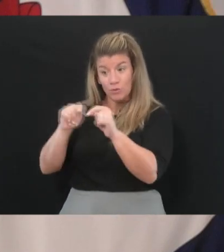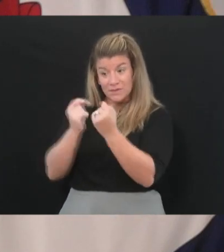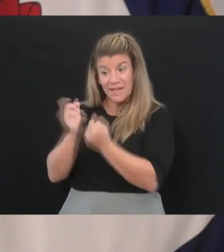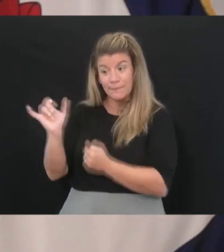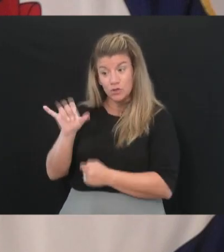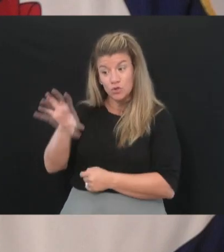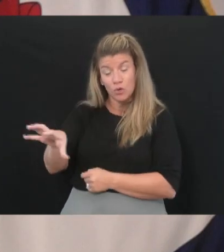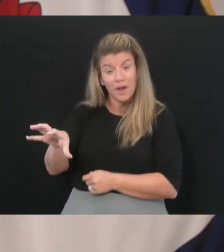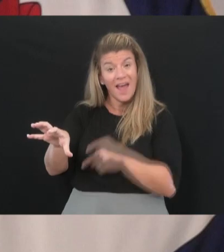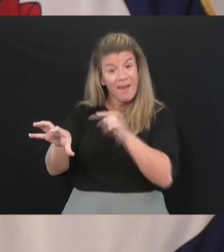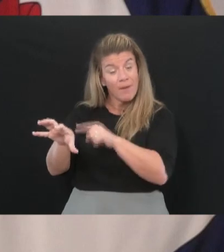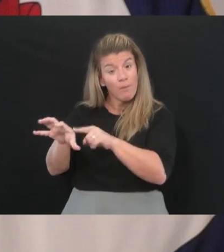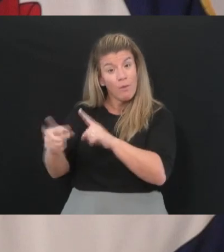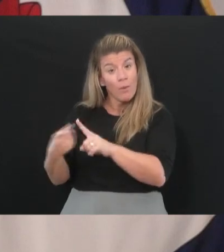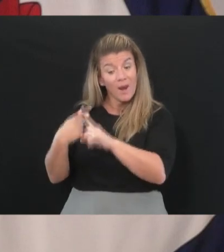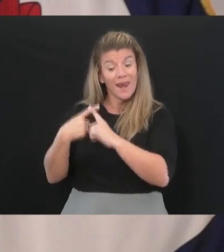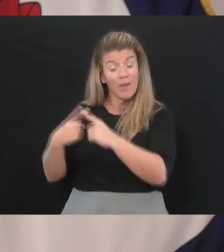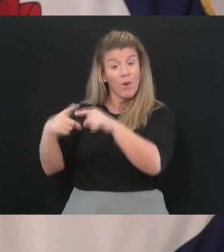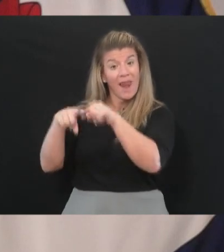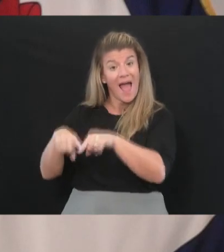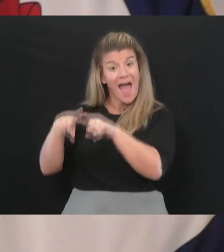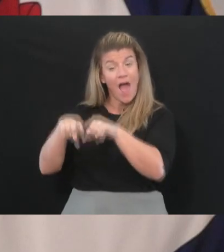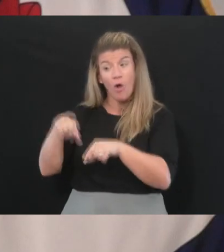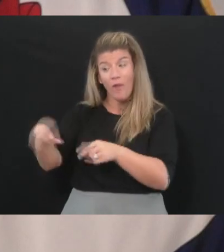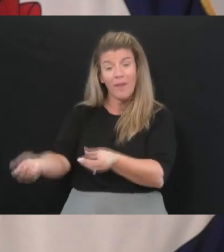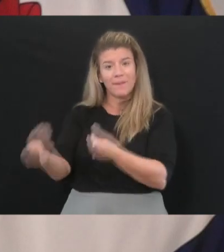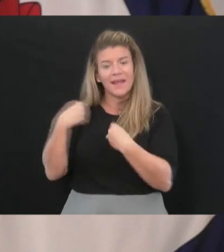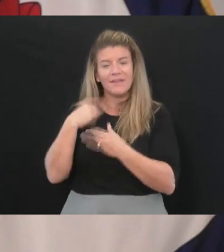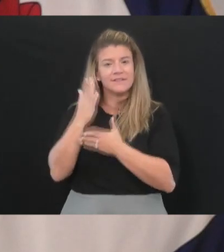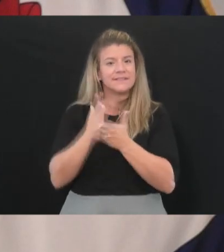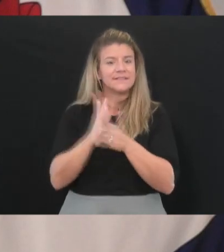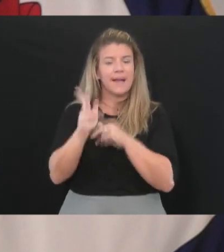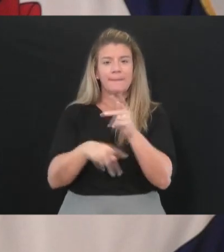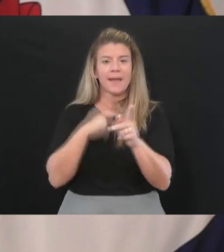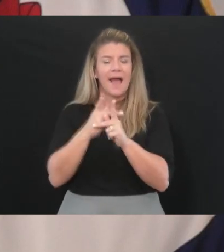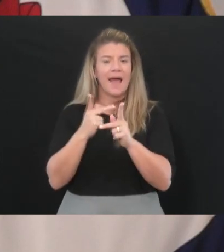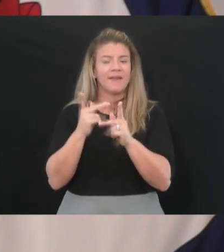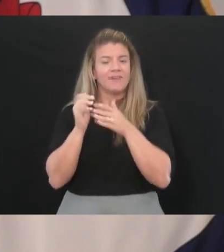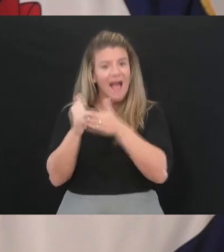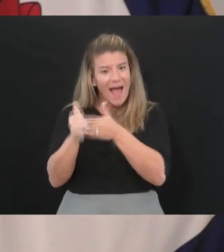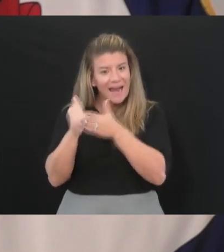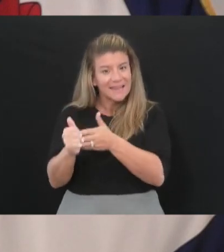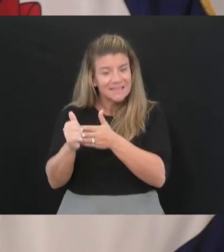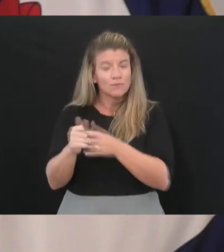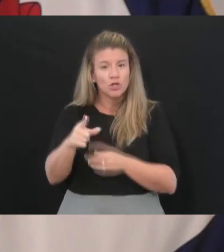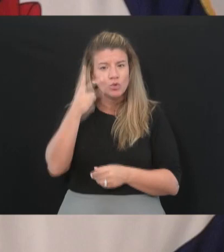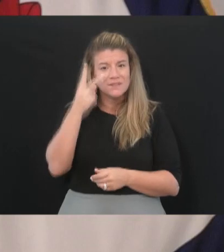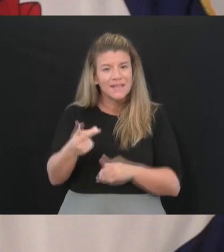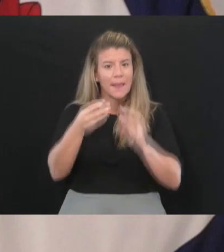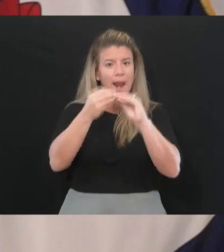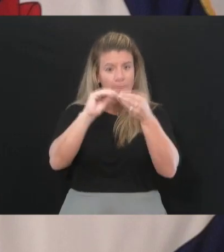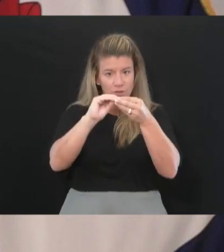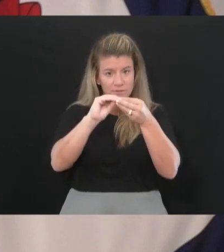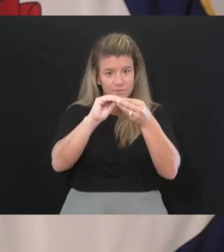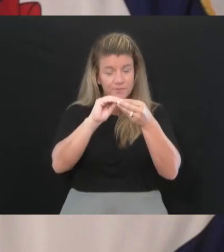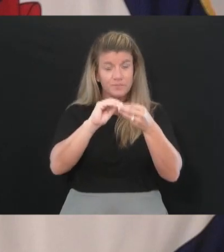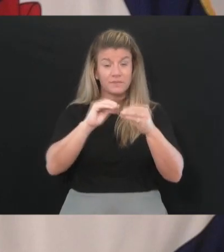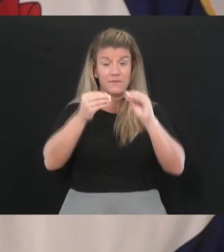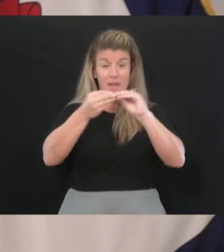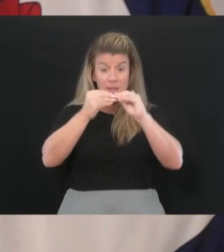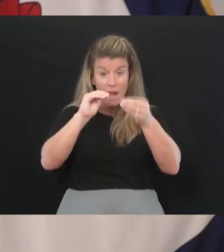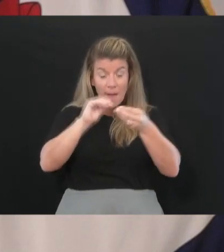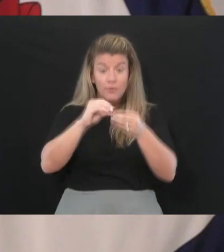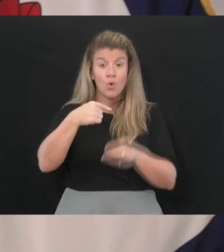on them to give us some level of guidance on that. From the standpoint of our numbers, we're watching